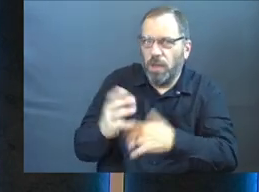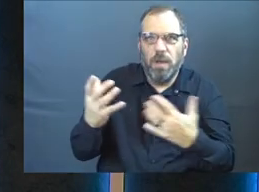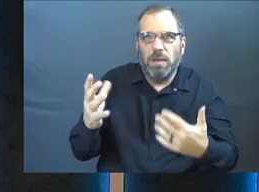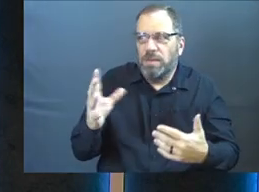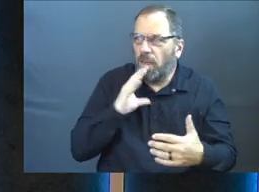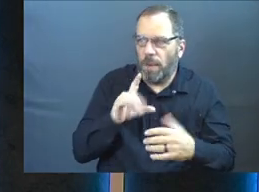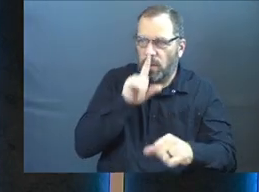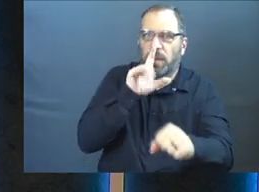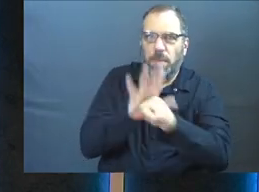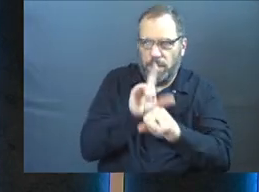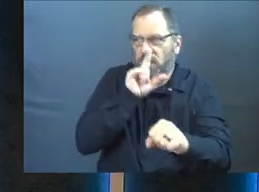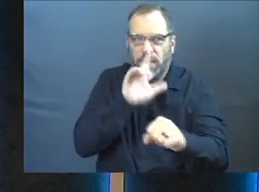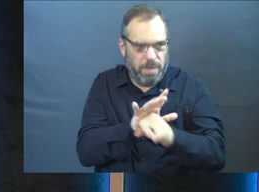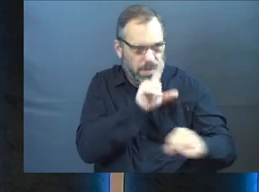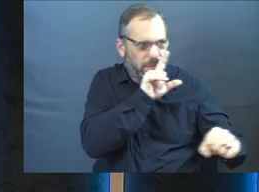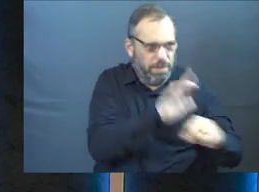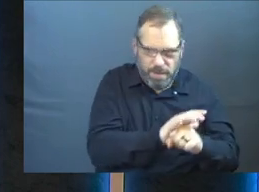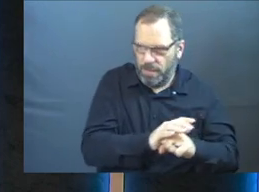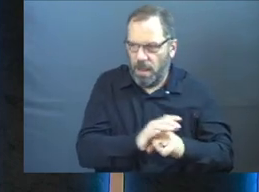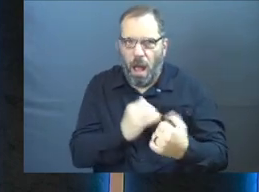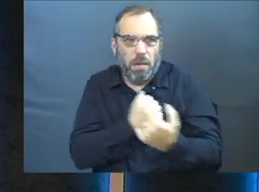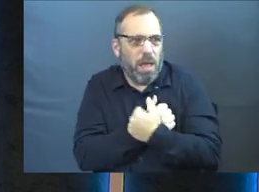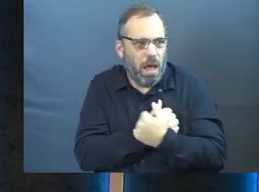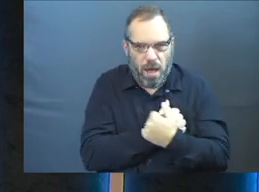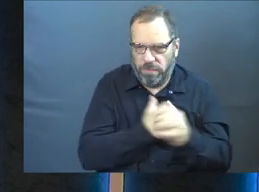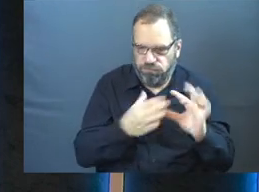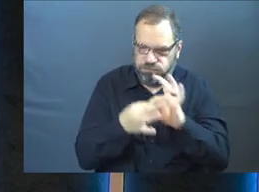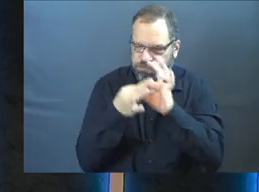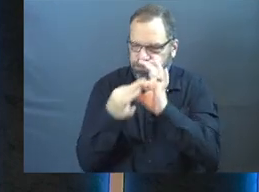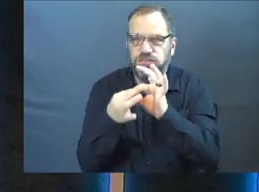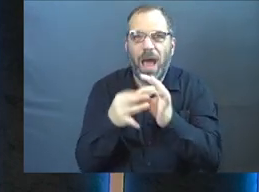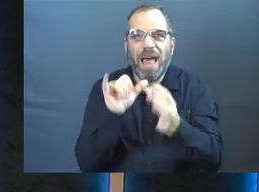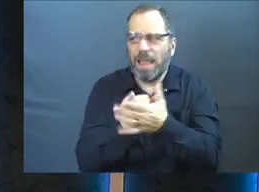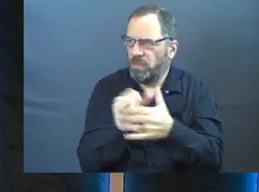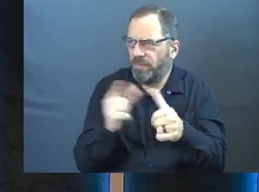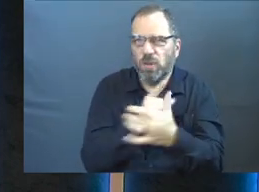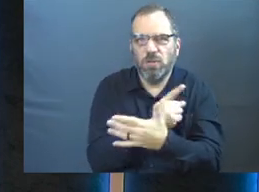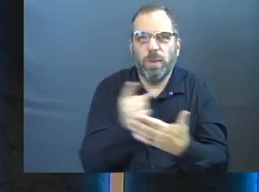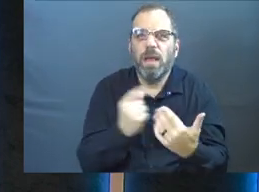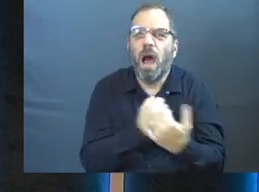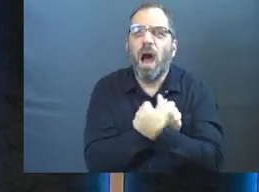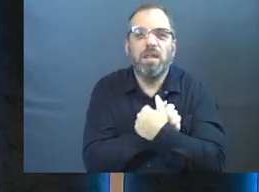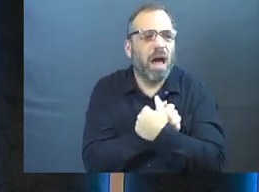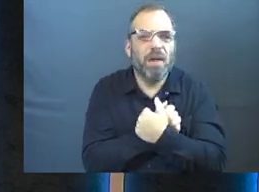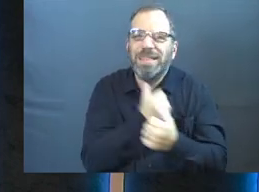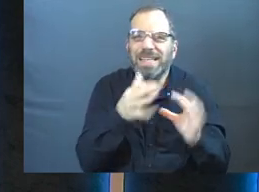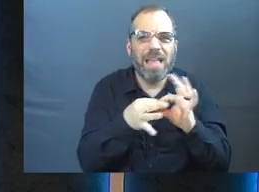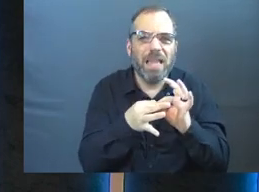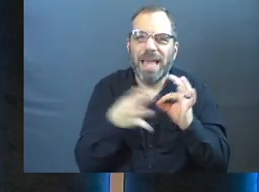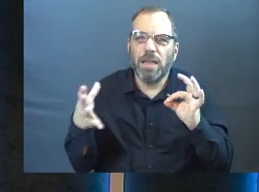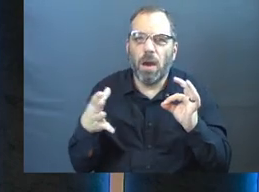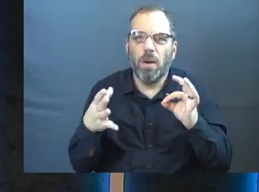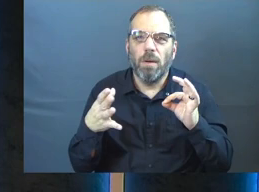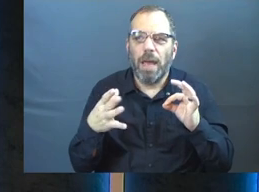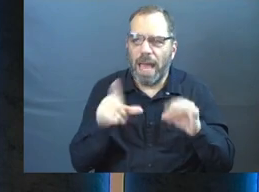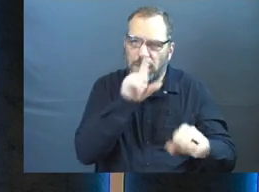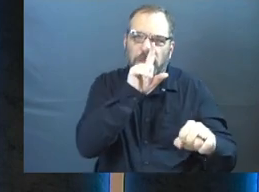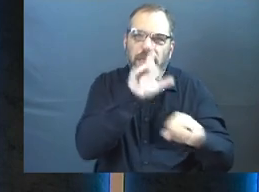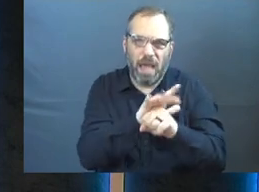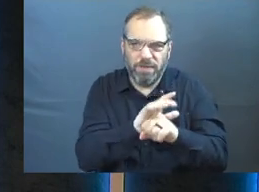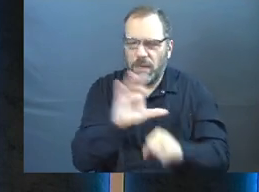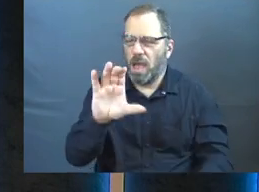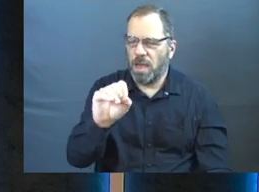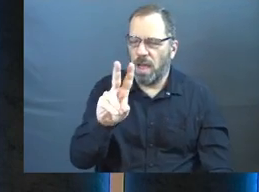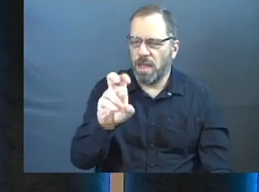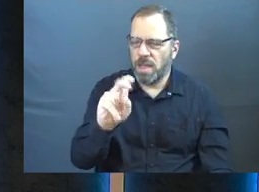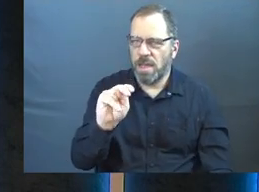always talking about commitment. We're almost always talking about a love that never lets go. That was actually week one. A love that never lets go. And covenant. And